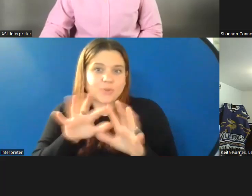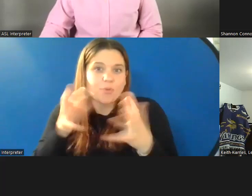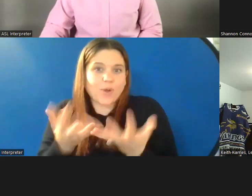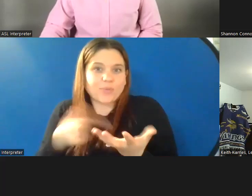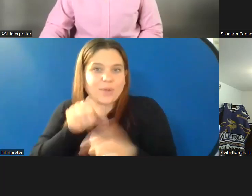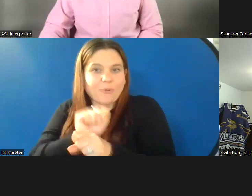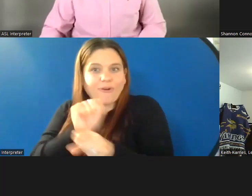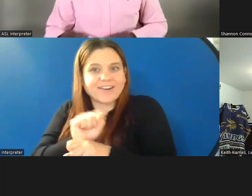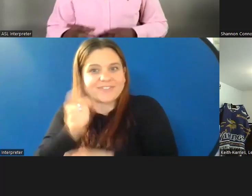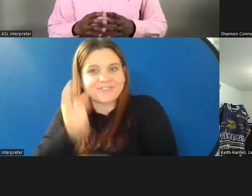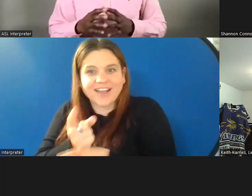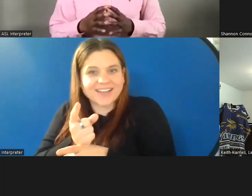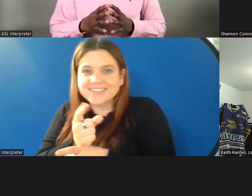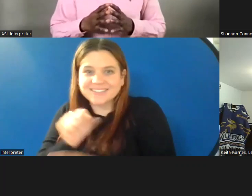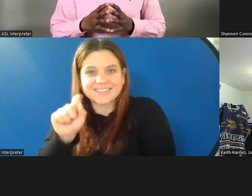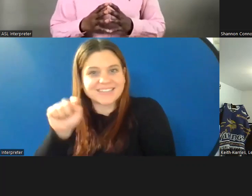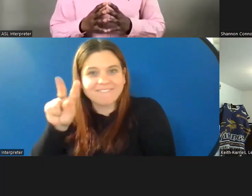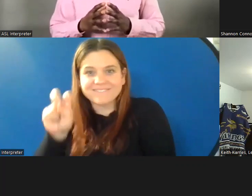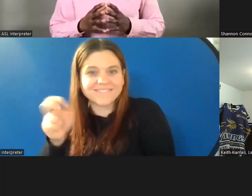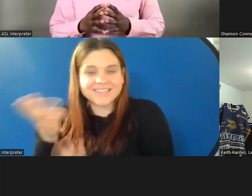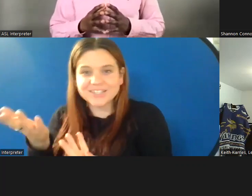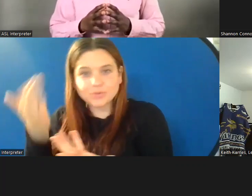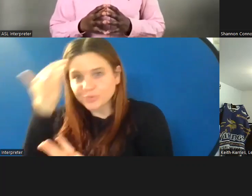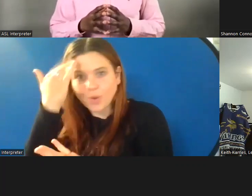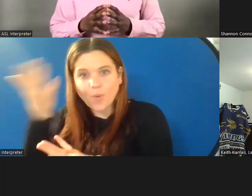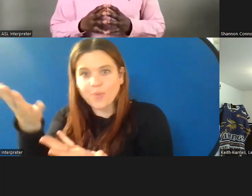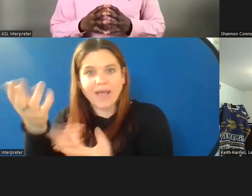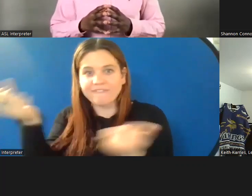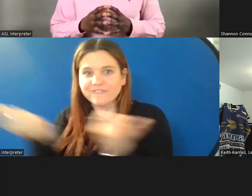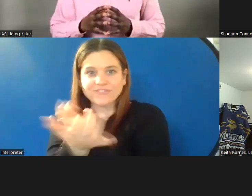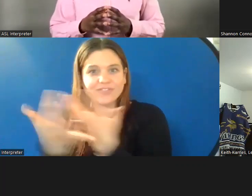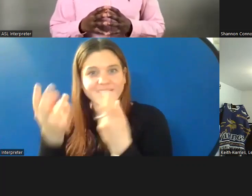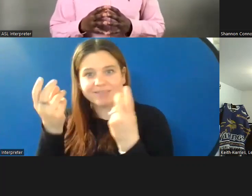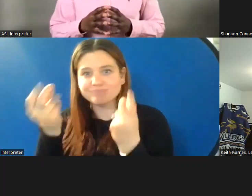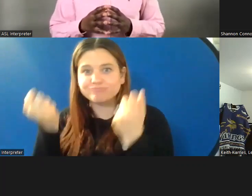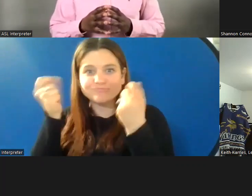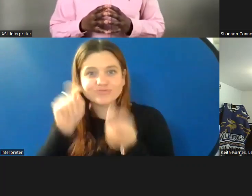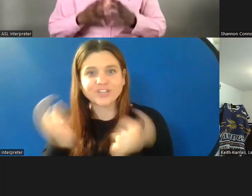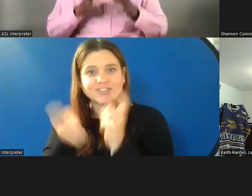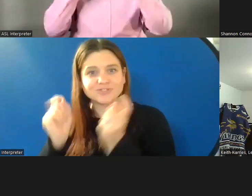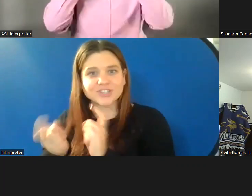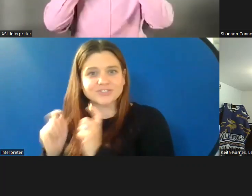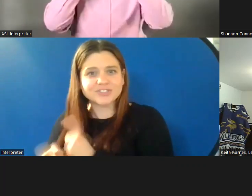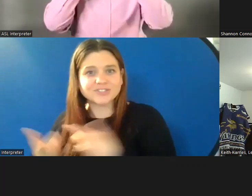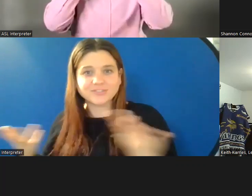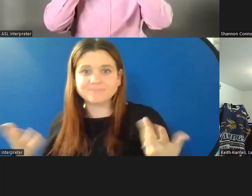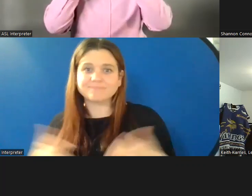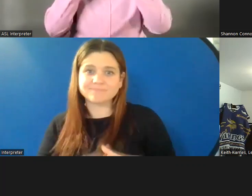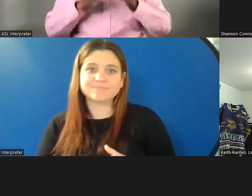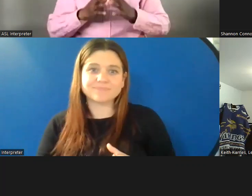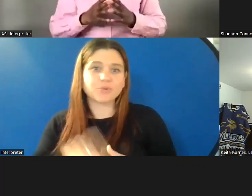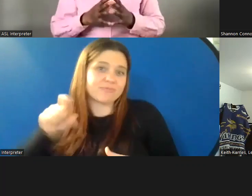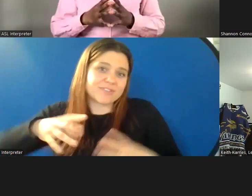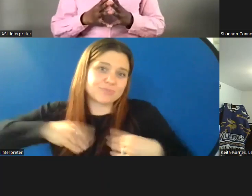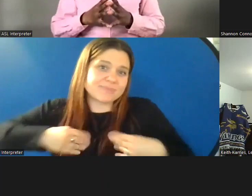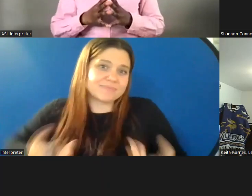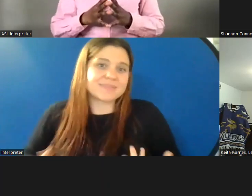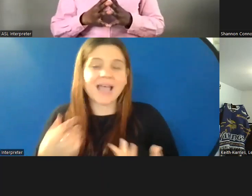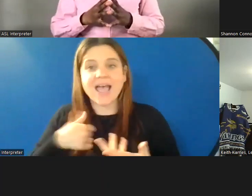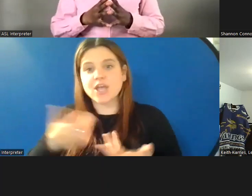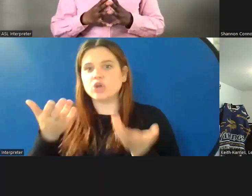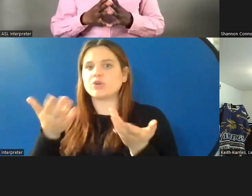know, I mean, you know as well as me how quickly things are changing. So, and I agree with everything Eric